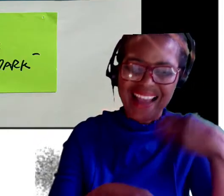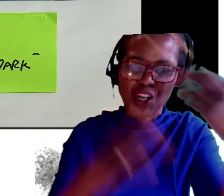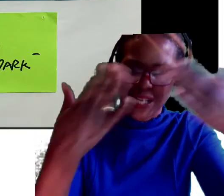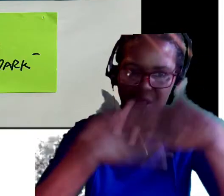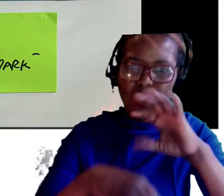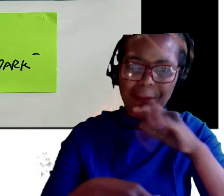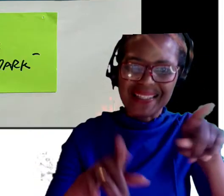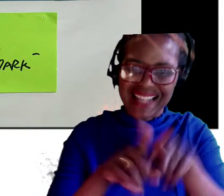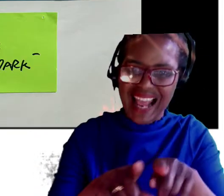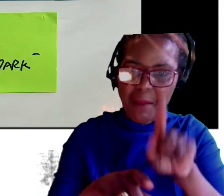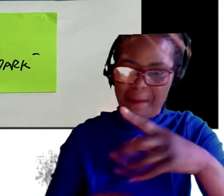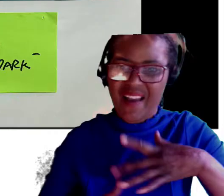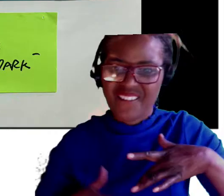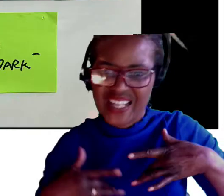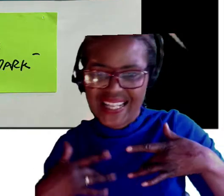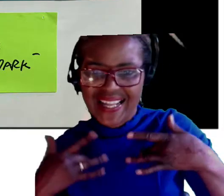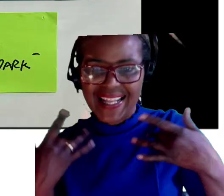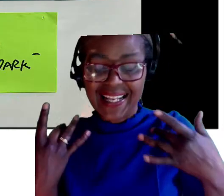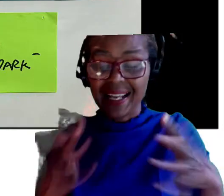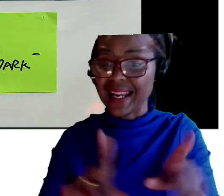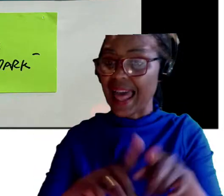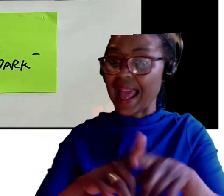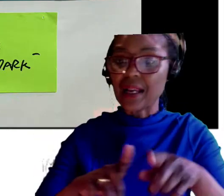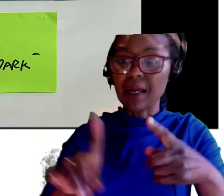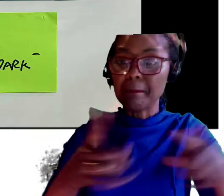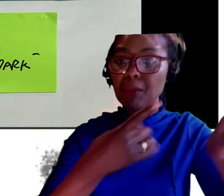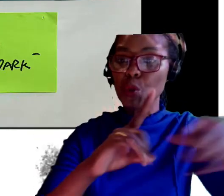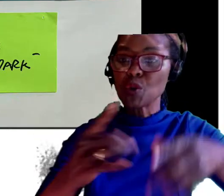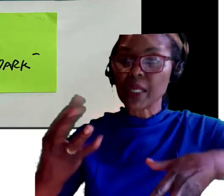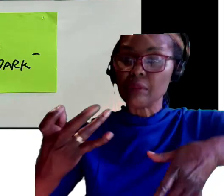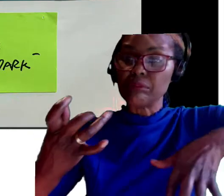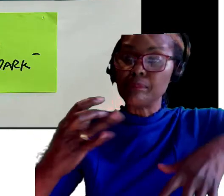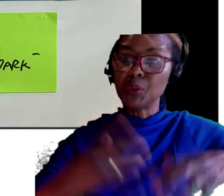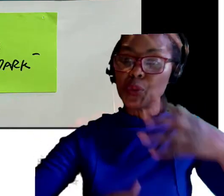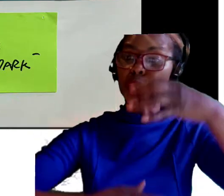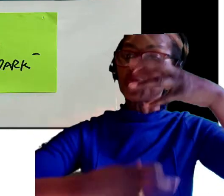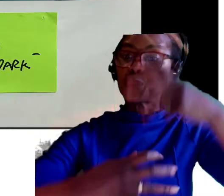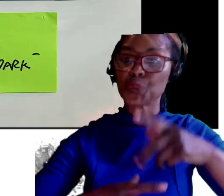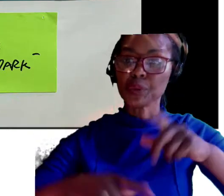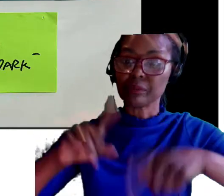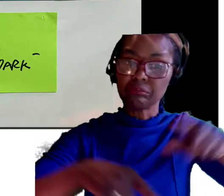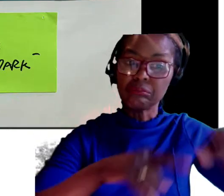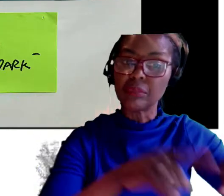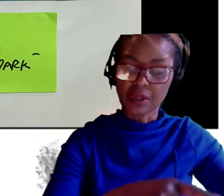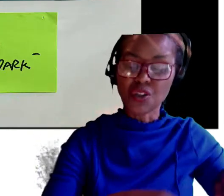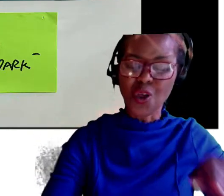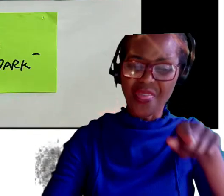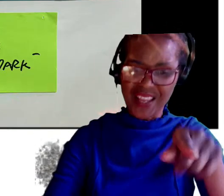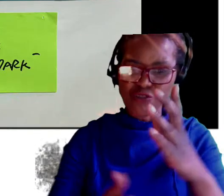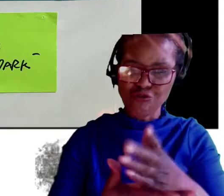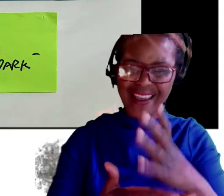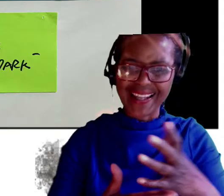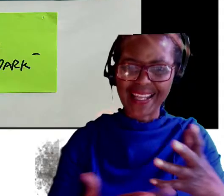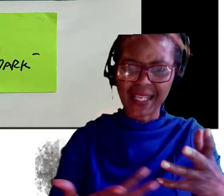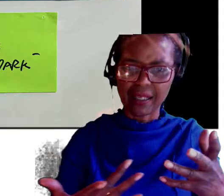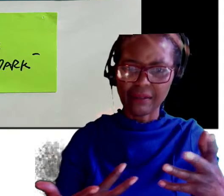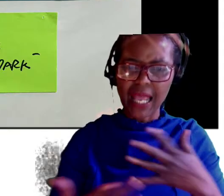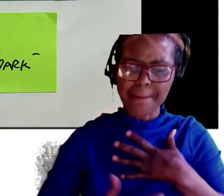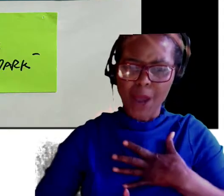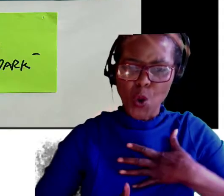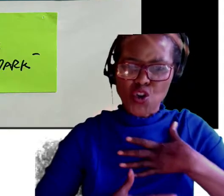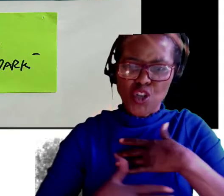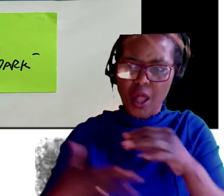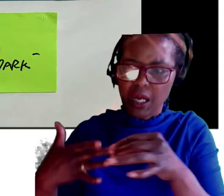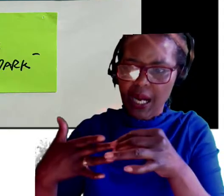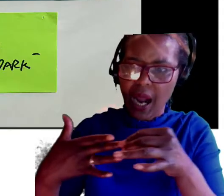like the movements of a symphony. I came to think of these as emotional guiding principles, and these are some of them in